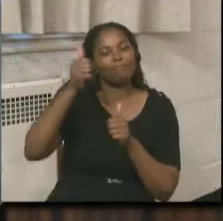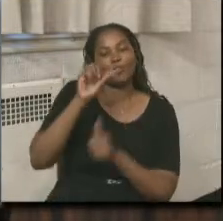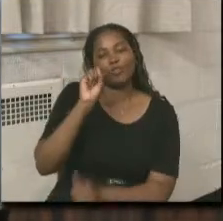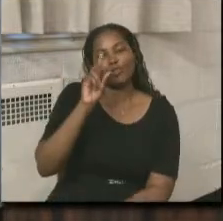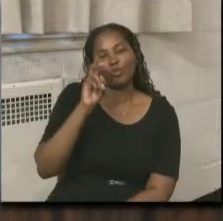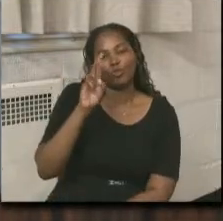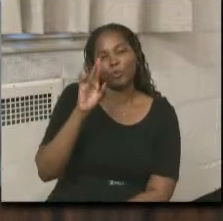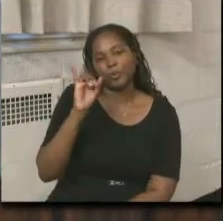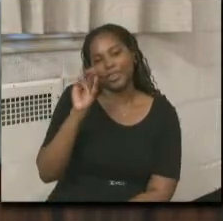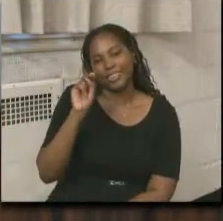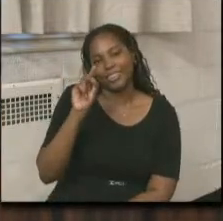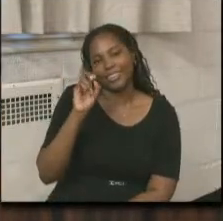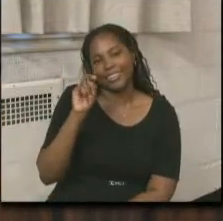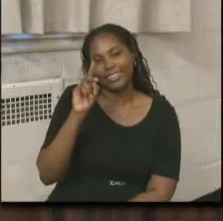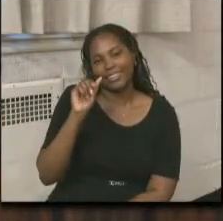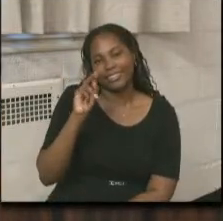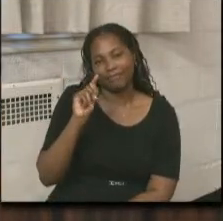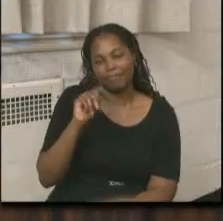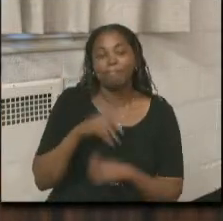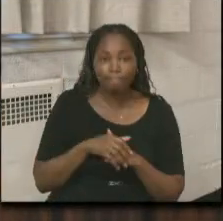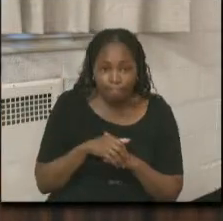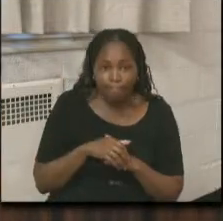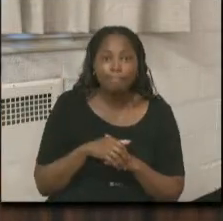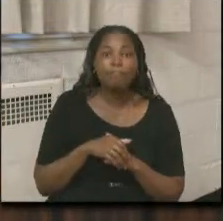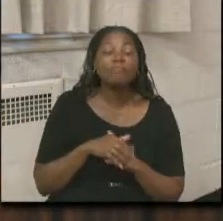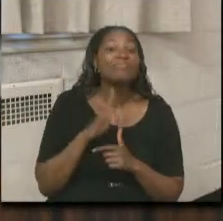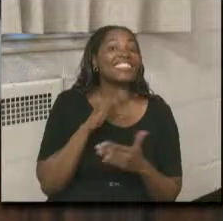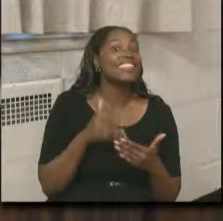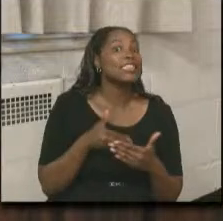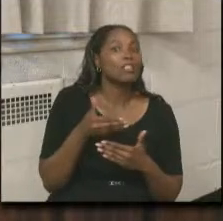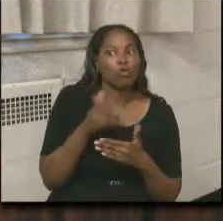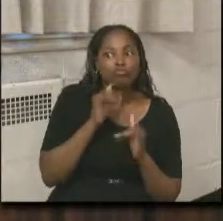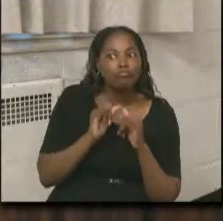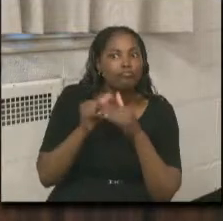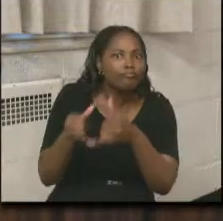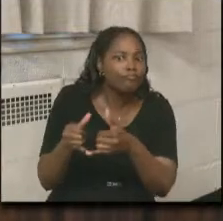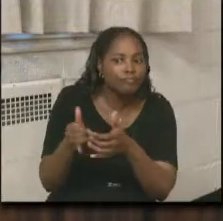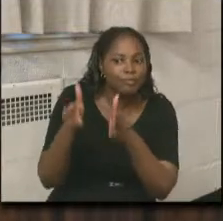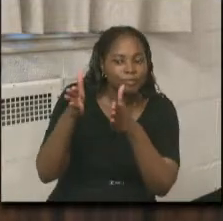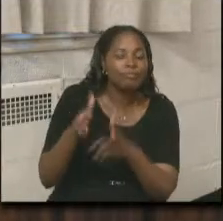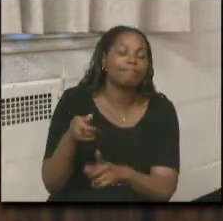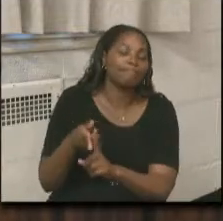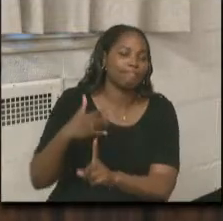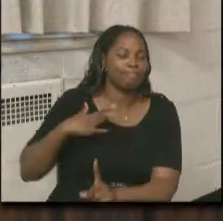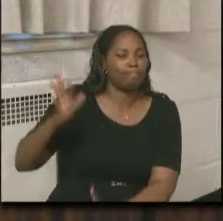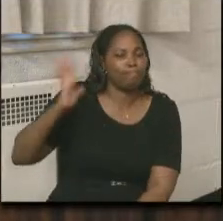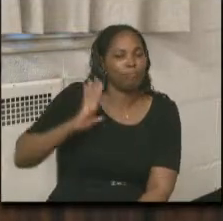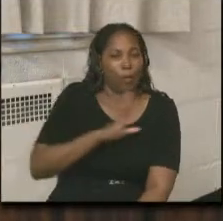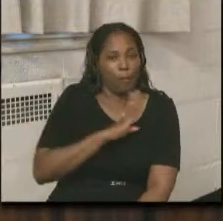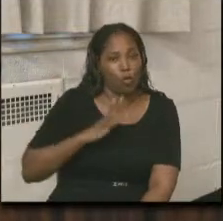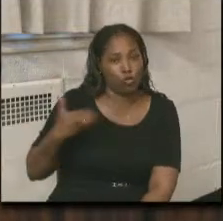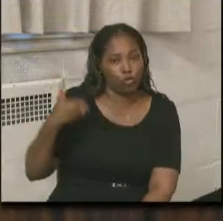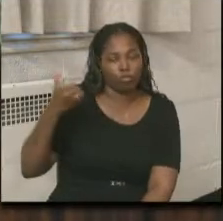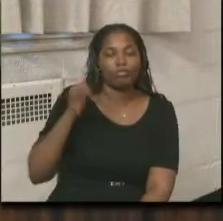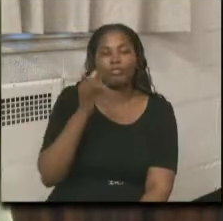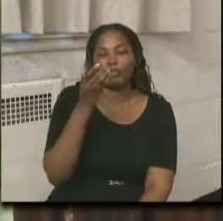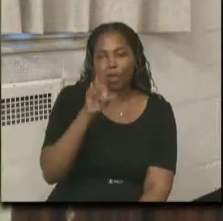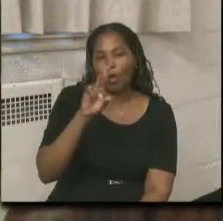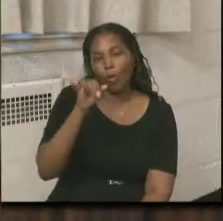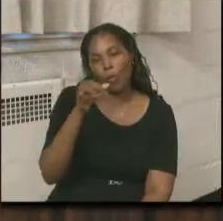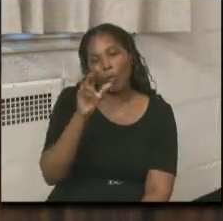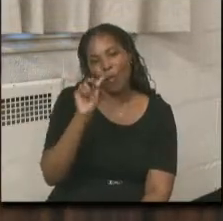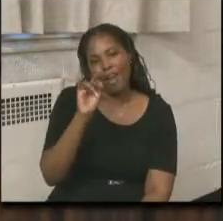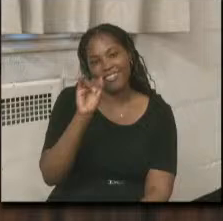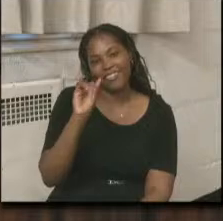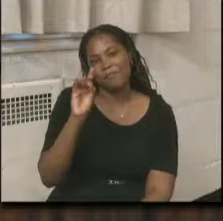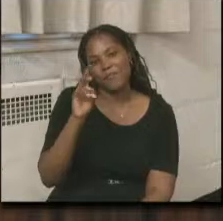next award recipient is our former board chair, Dr. Juanita Miller. Come